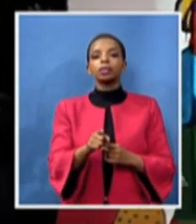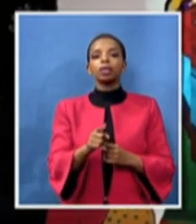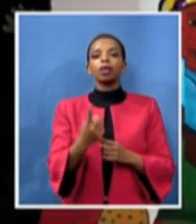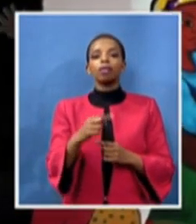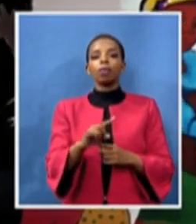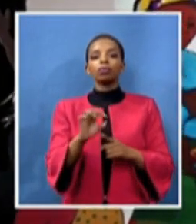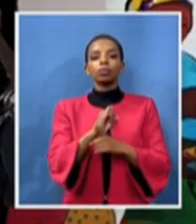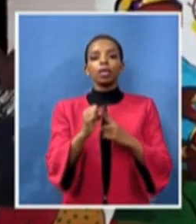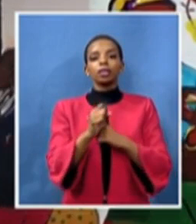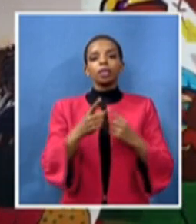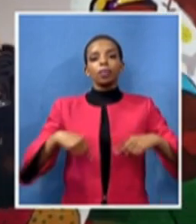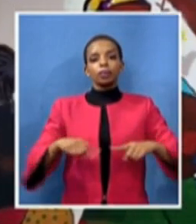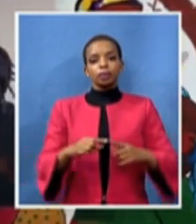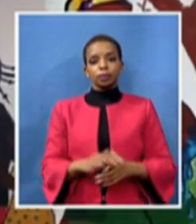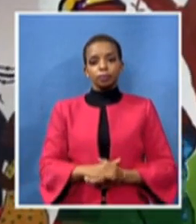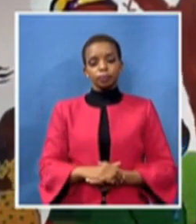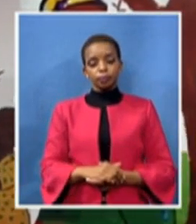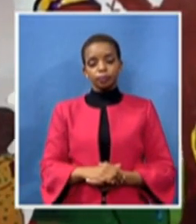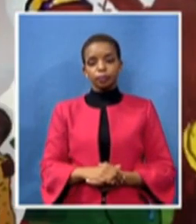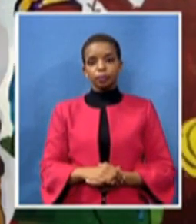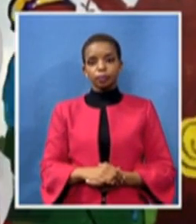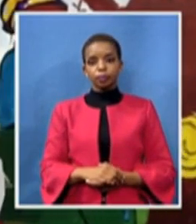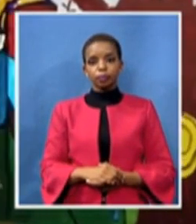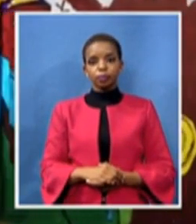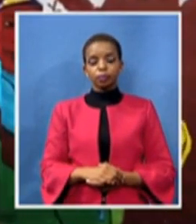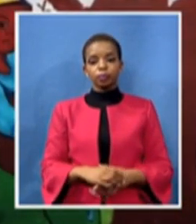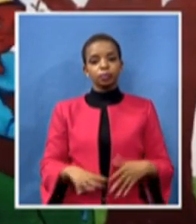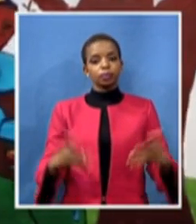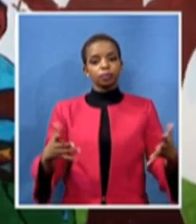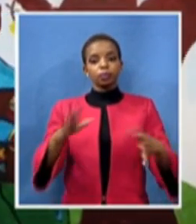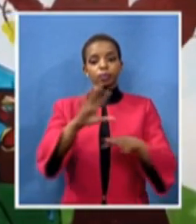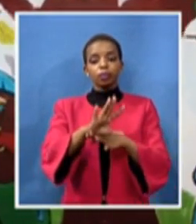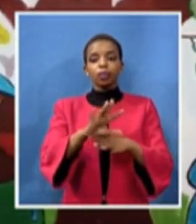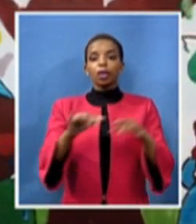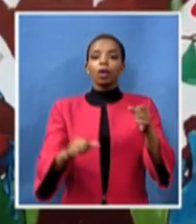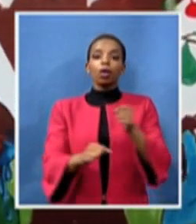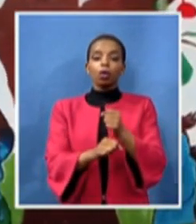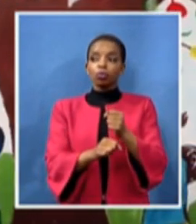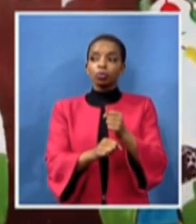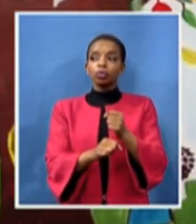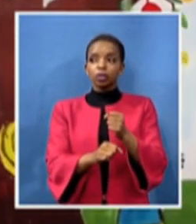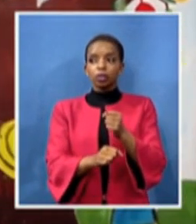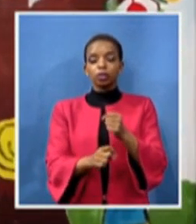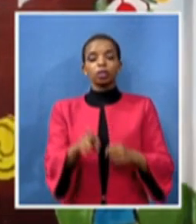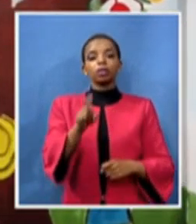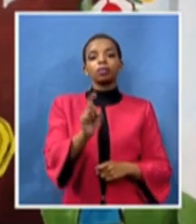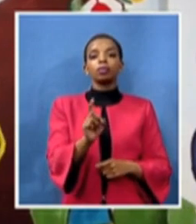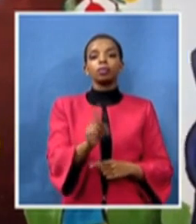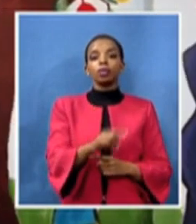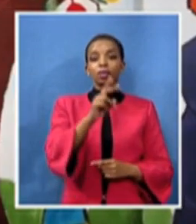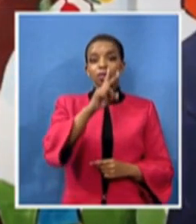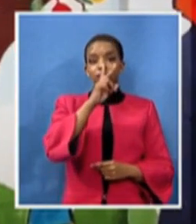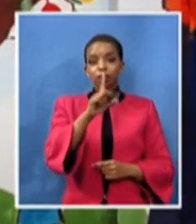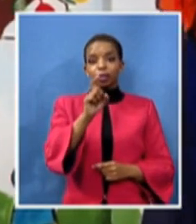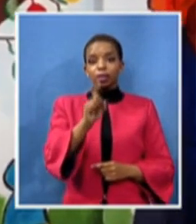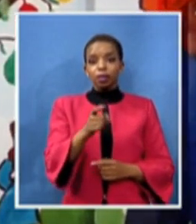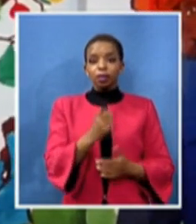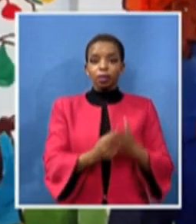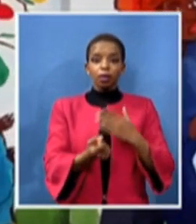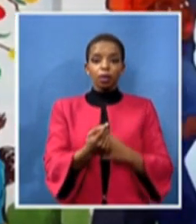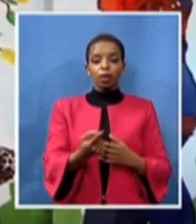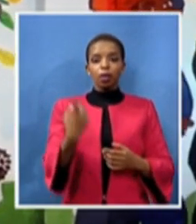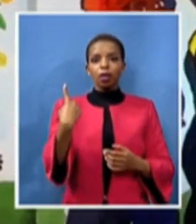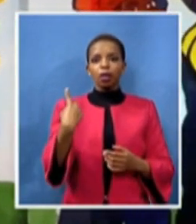In conclusion, look at this powerful mural painted in Everton last year by the women's group Sasunga